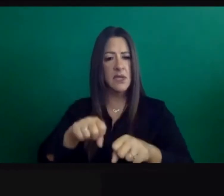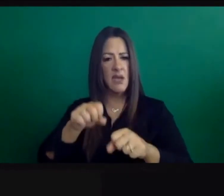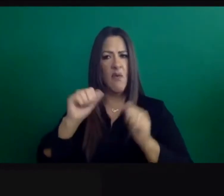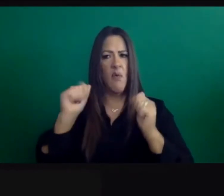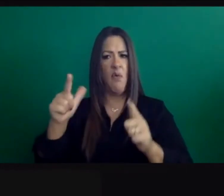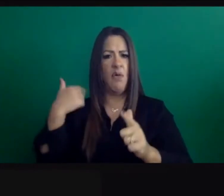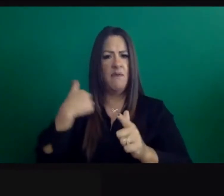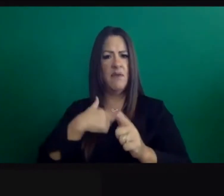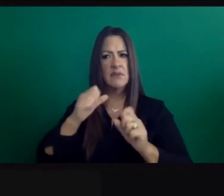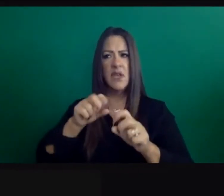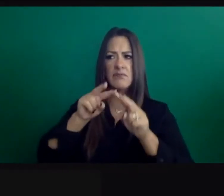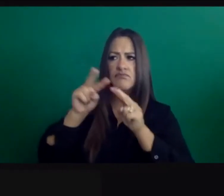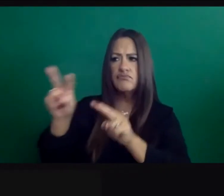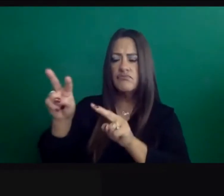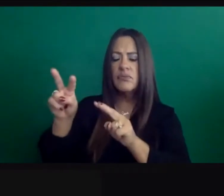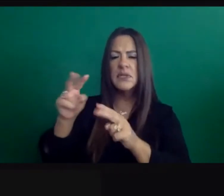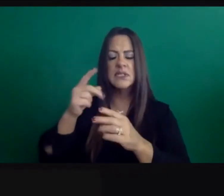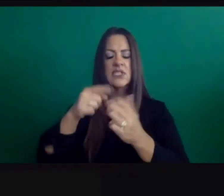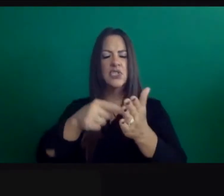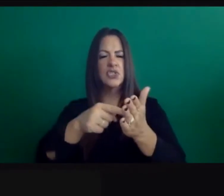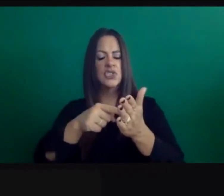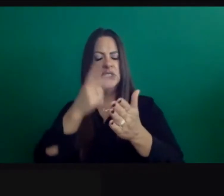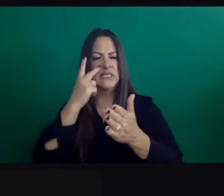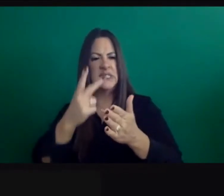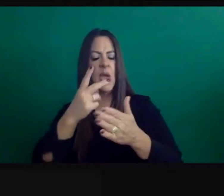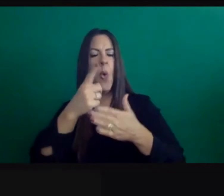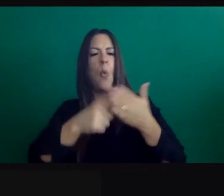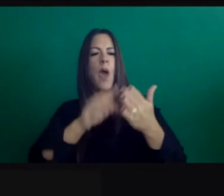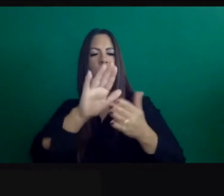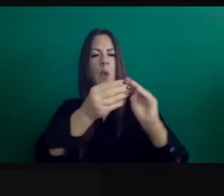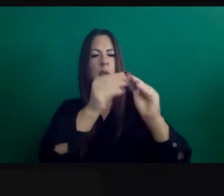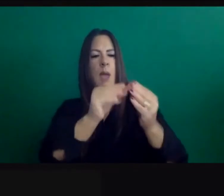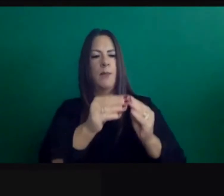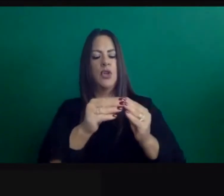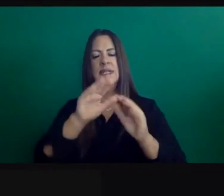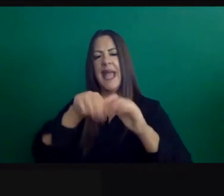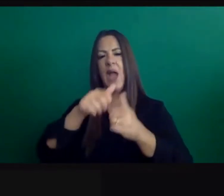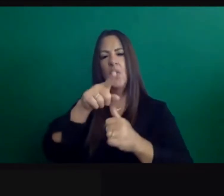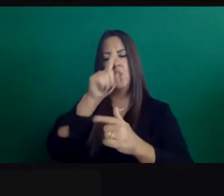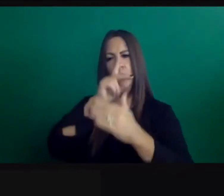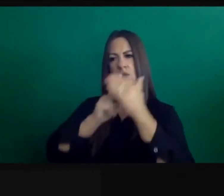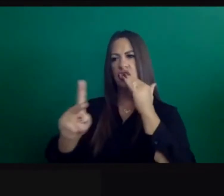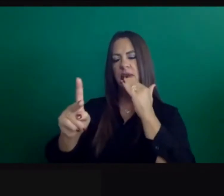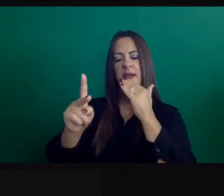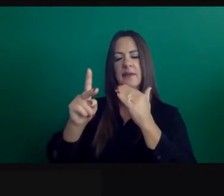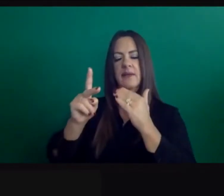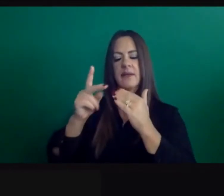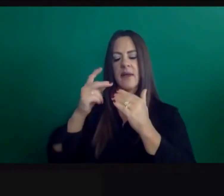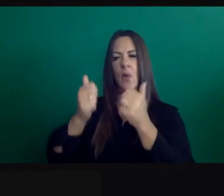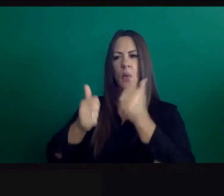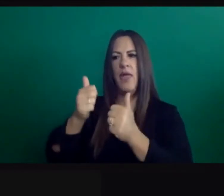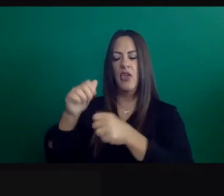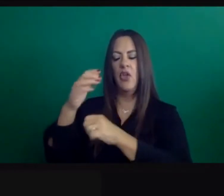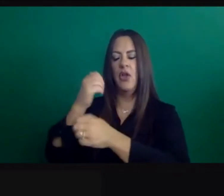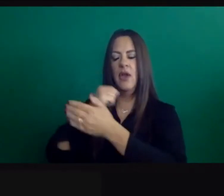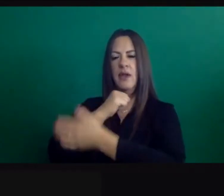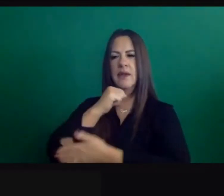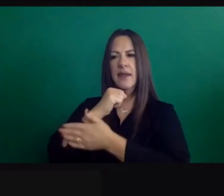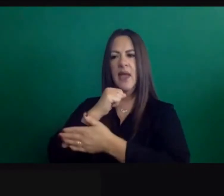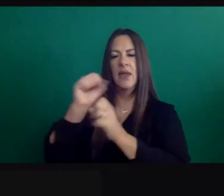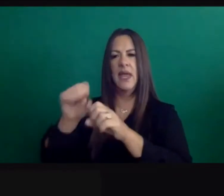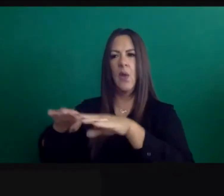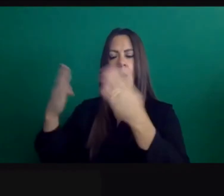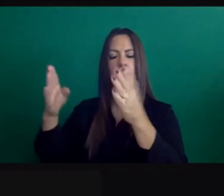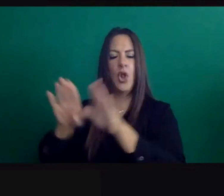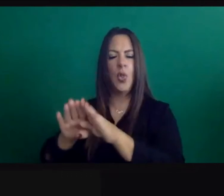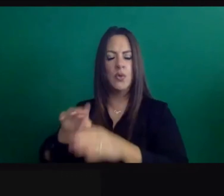real good sense of what the data is showing us and what projections you're looking at in real time? Sure, I'll try to address